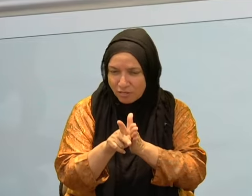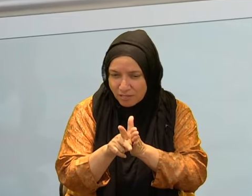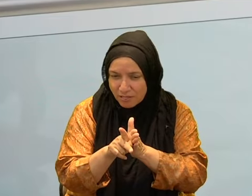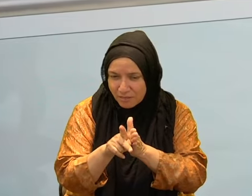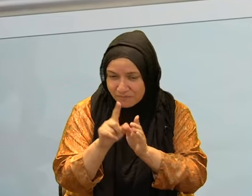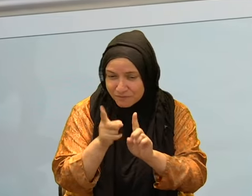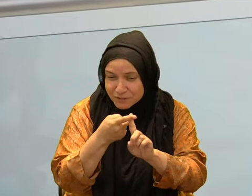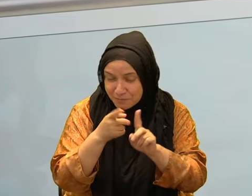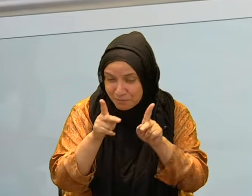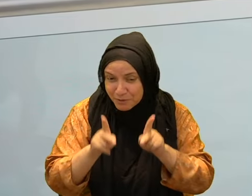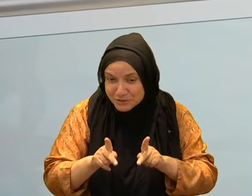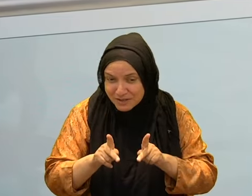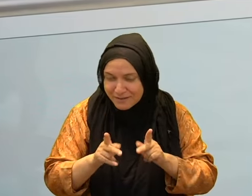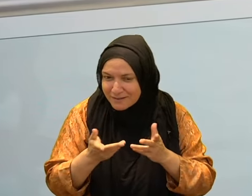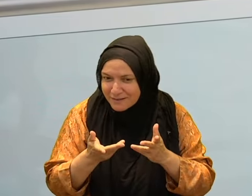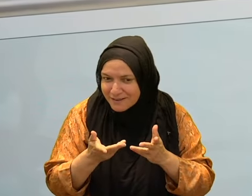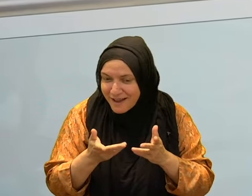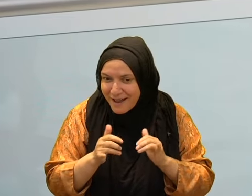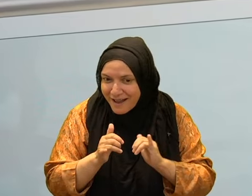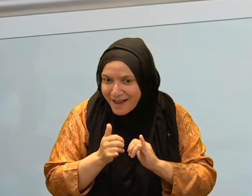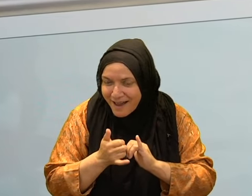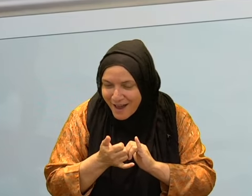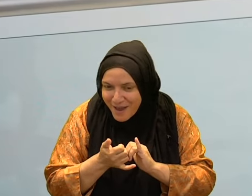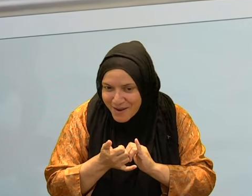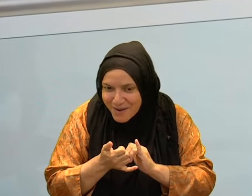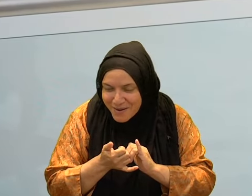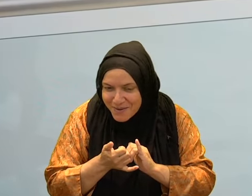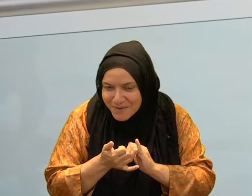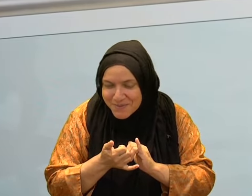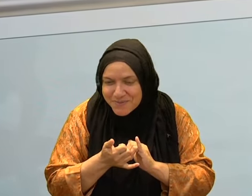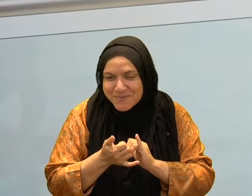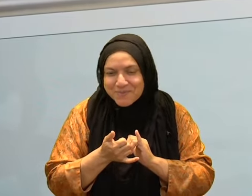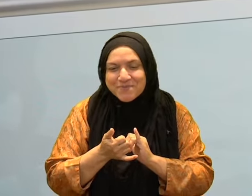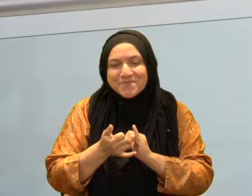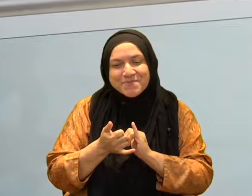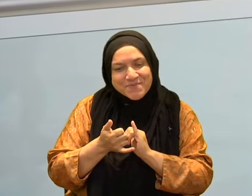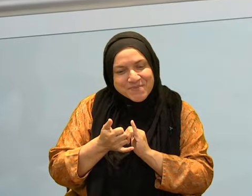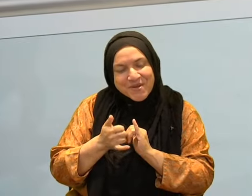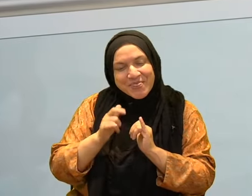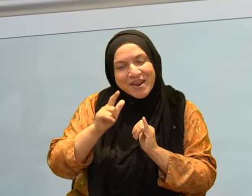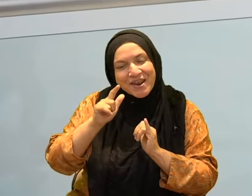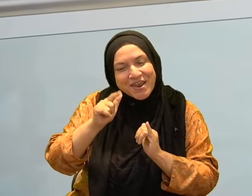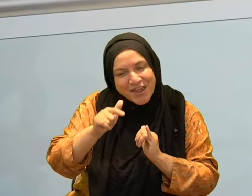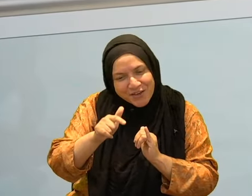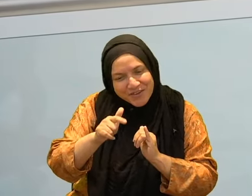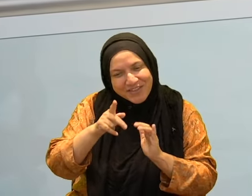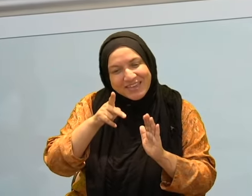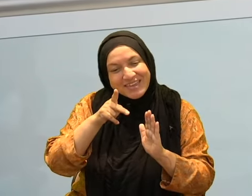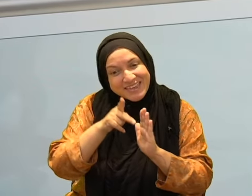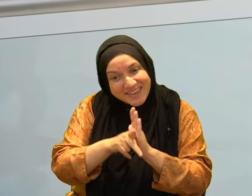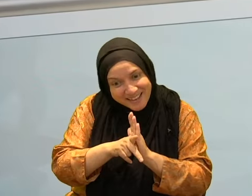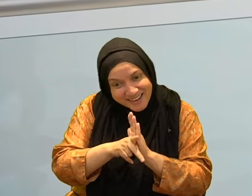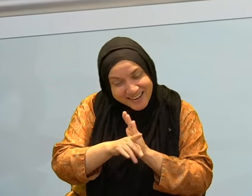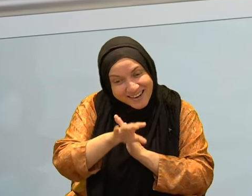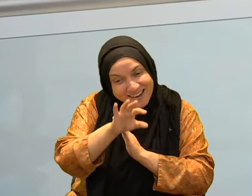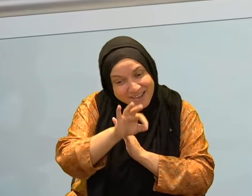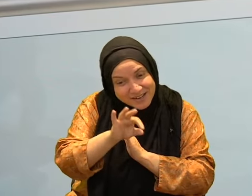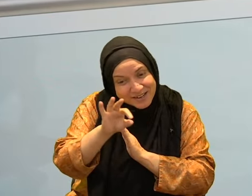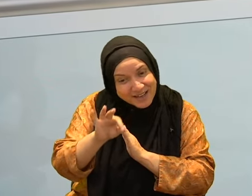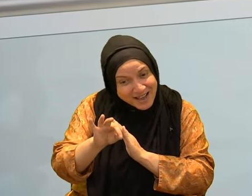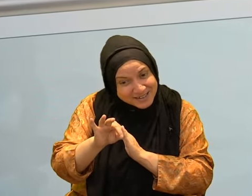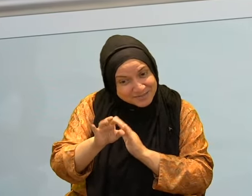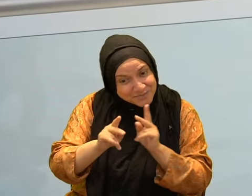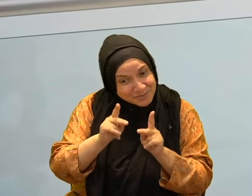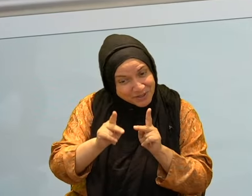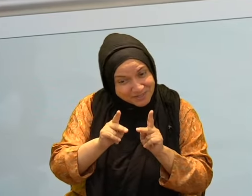When did he first put blood on his hands to where it became normal for him to take another 99? That wasn't the premise